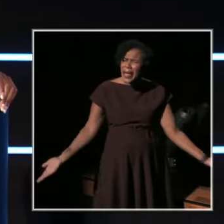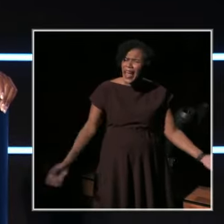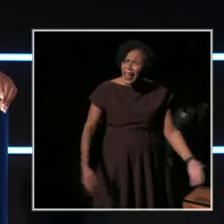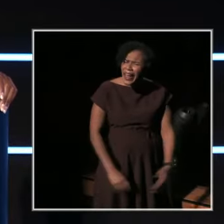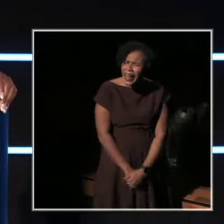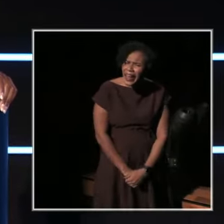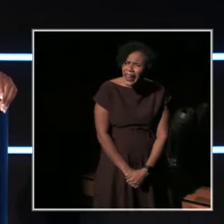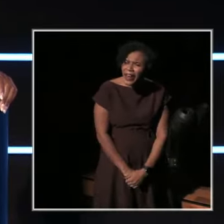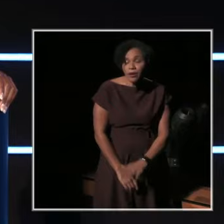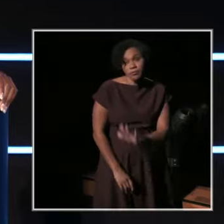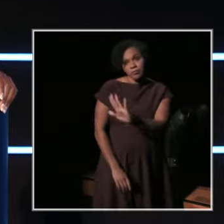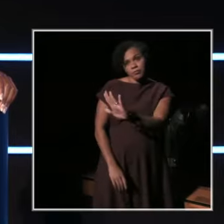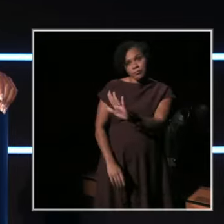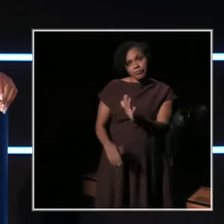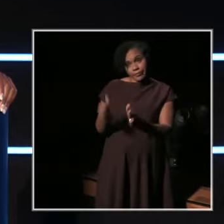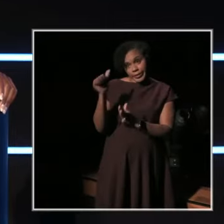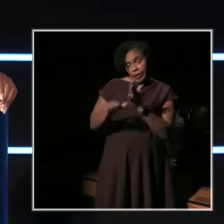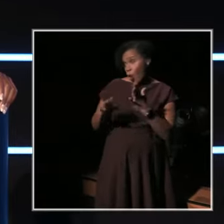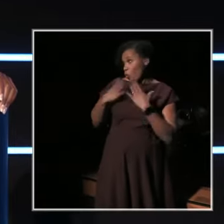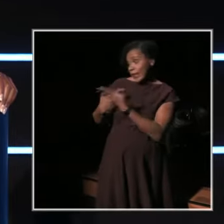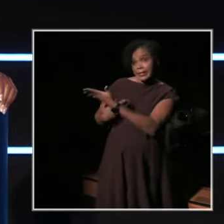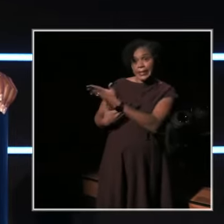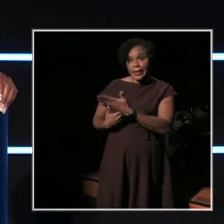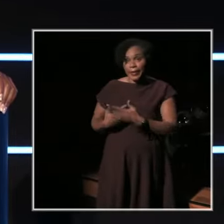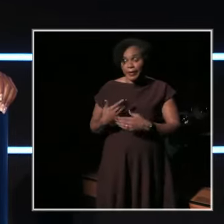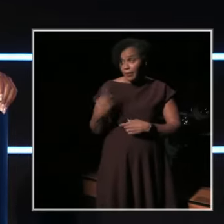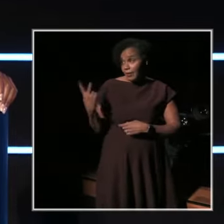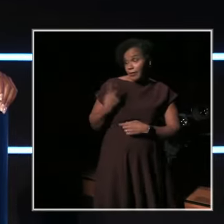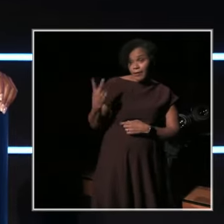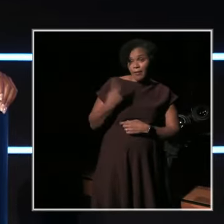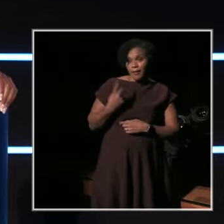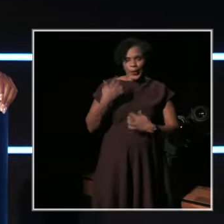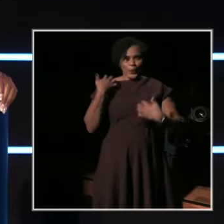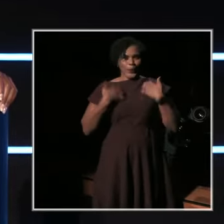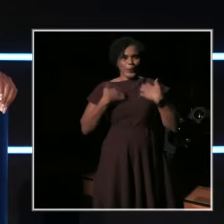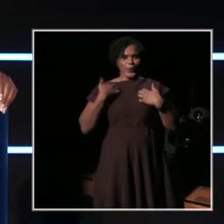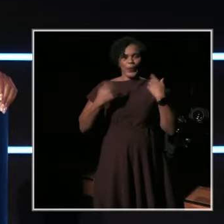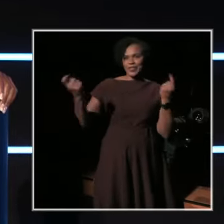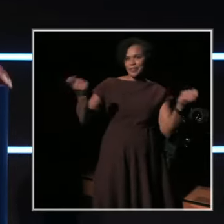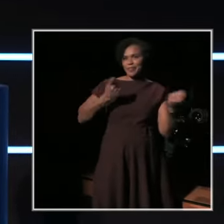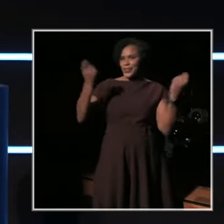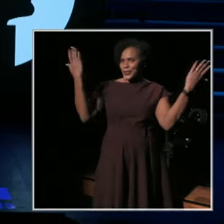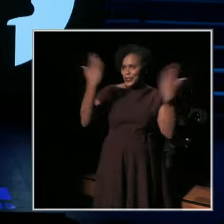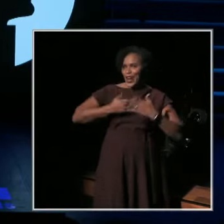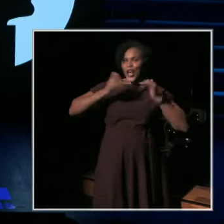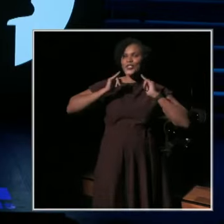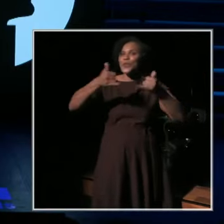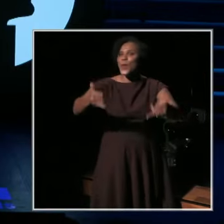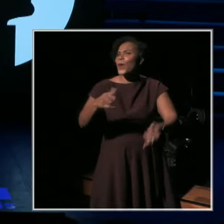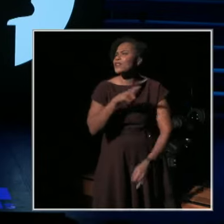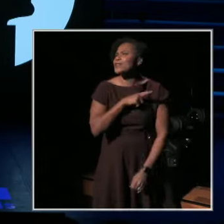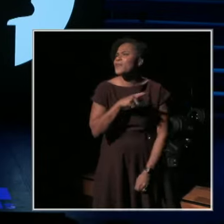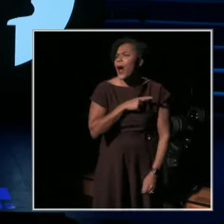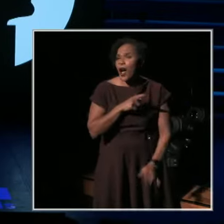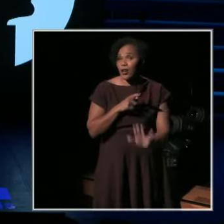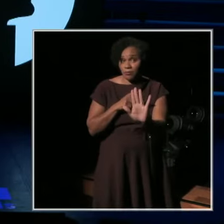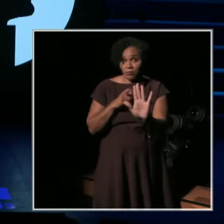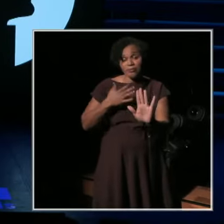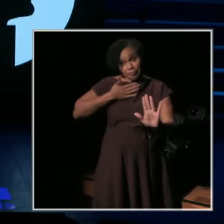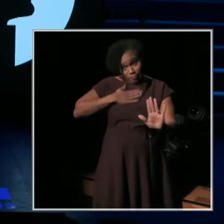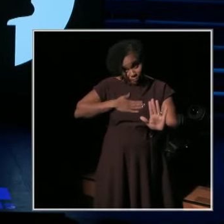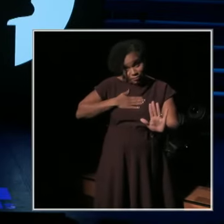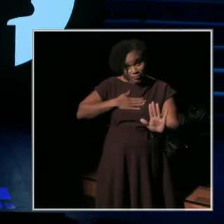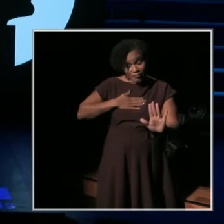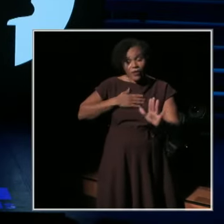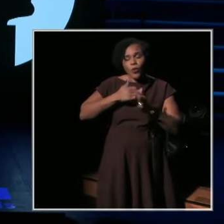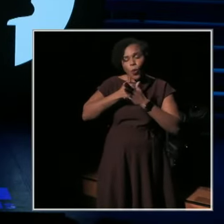Do you know what I mean? She's already started. Me and Rosie are both thrilled to host tonight's awards because, you know, me, because